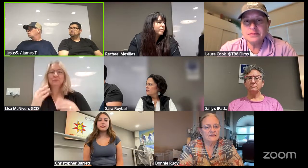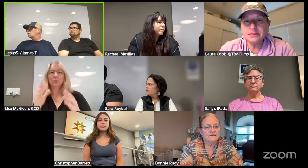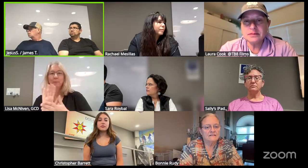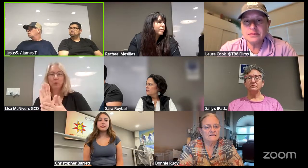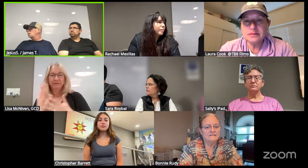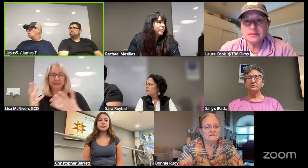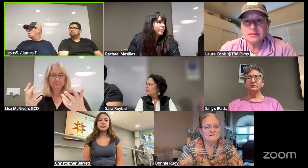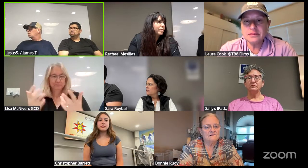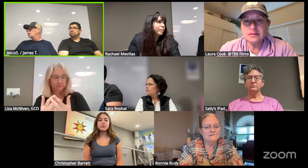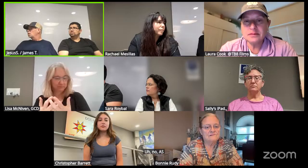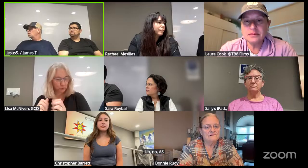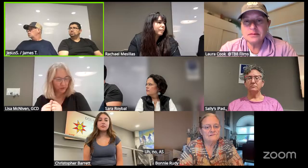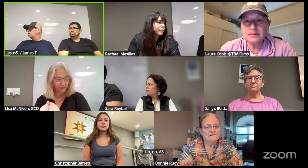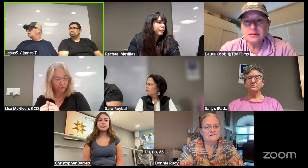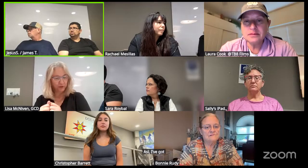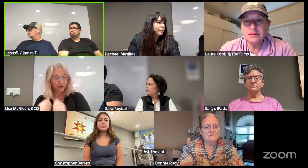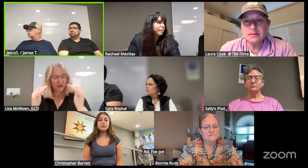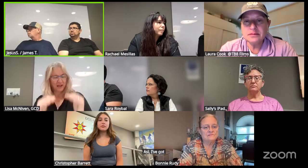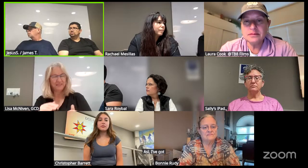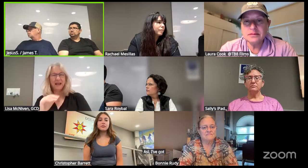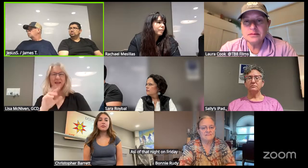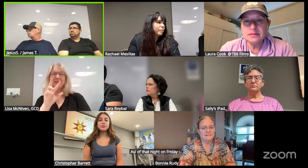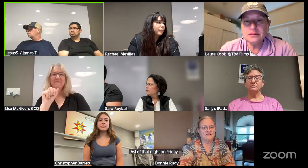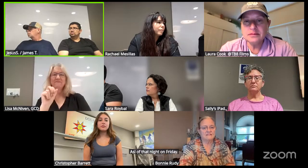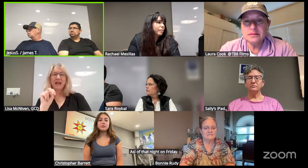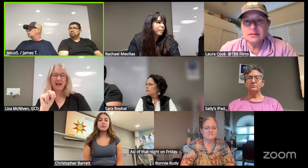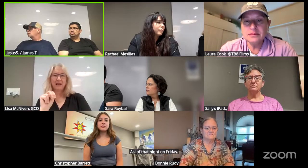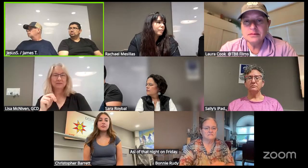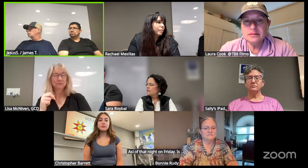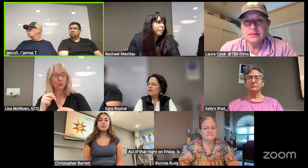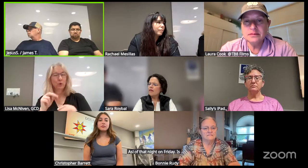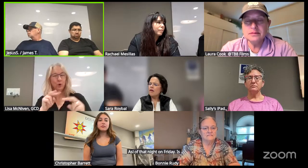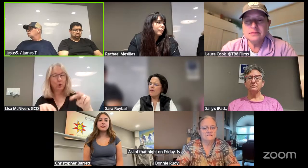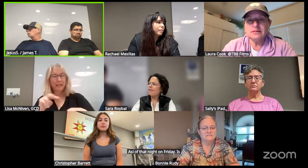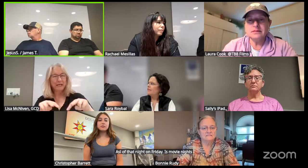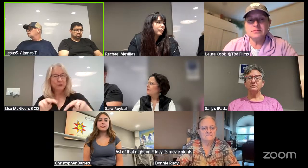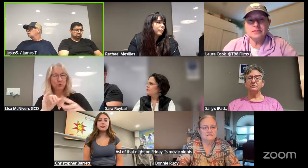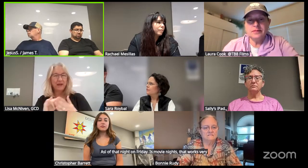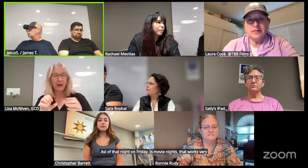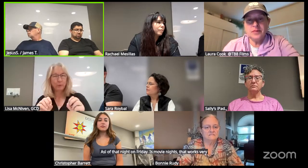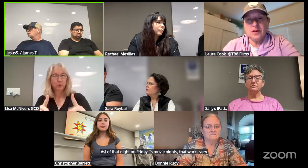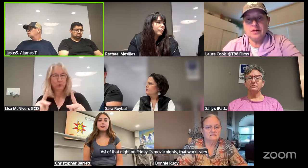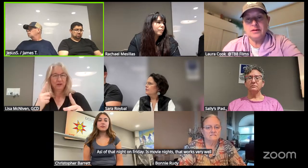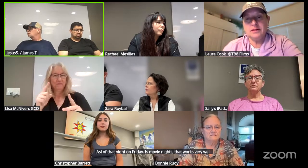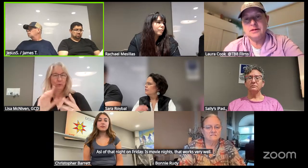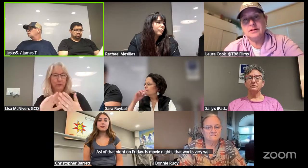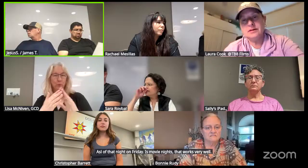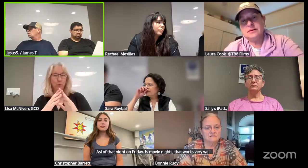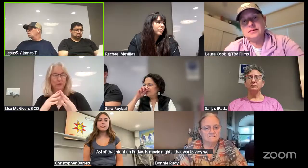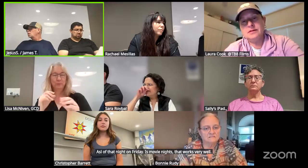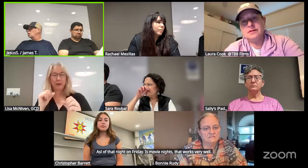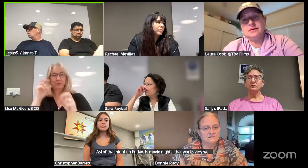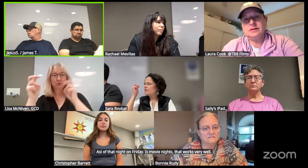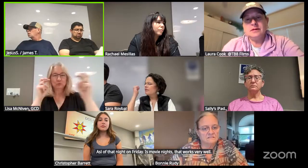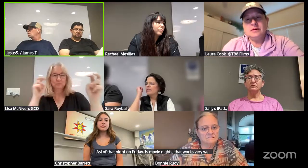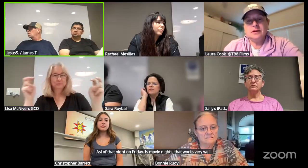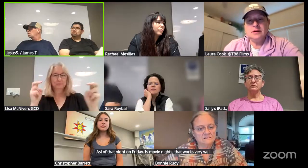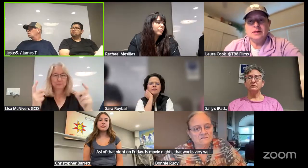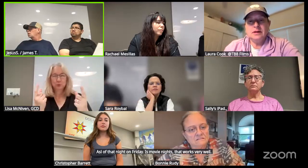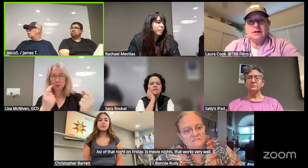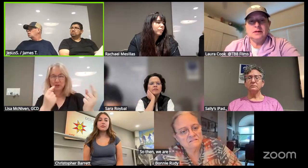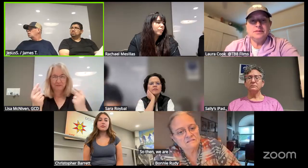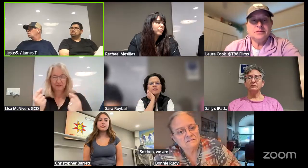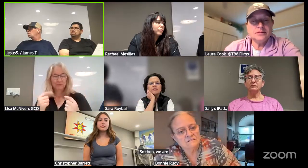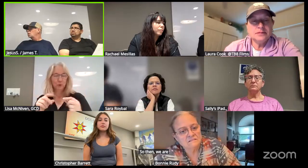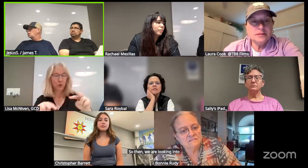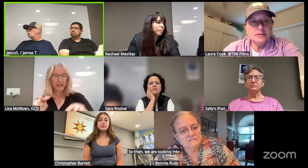The ASL event night on Friday is the movie night, so that works very well. The van, we are looking